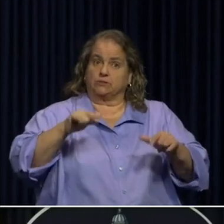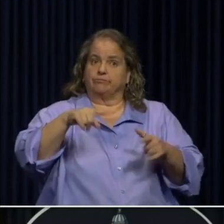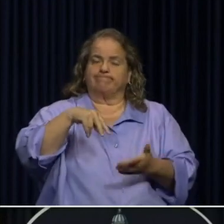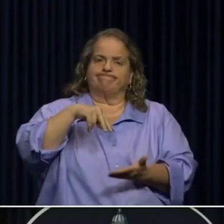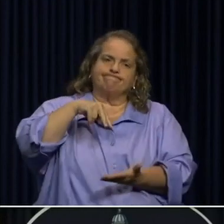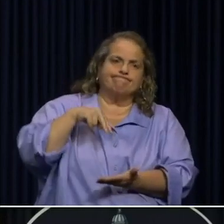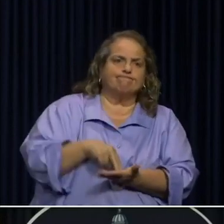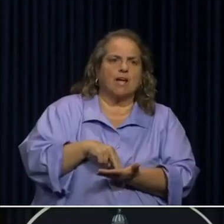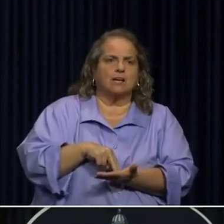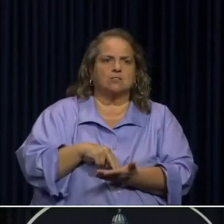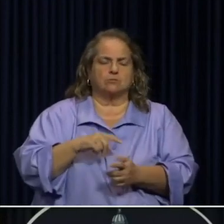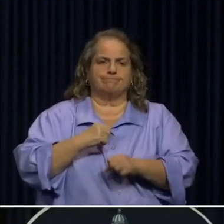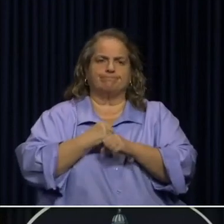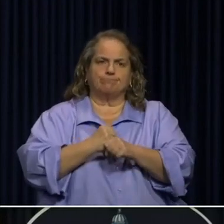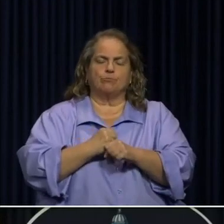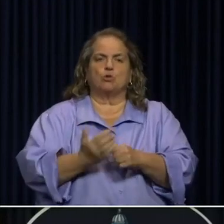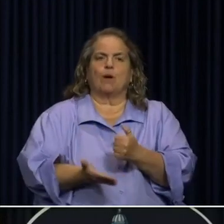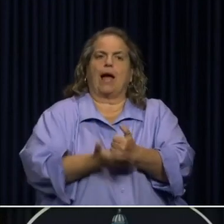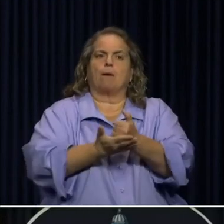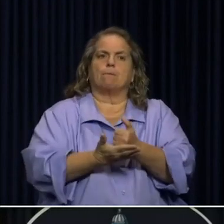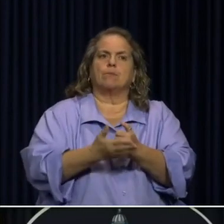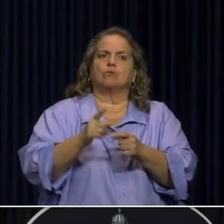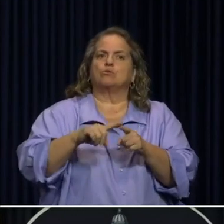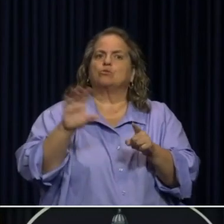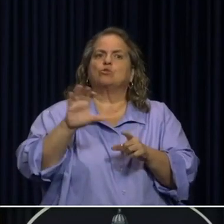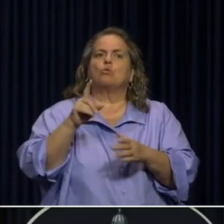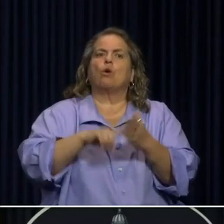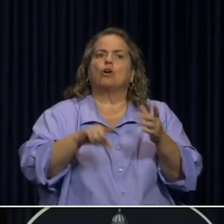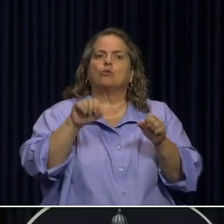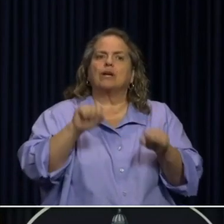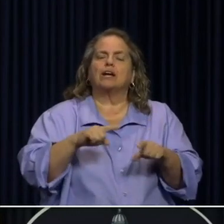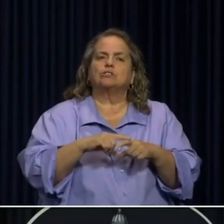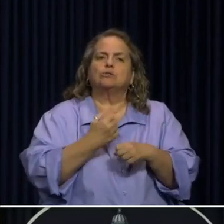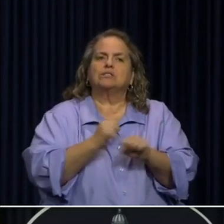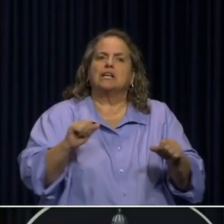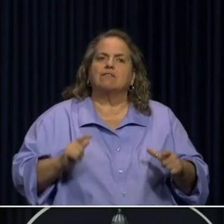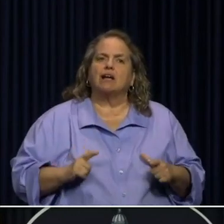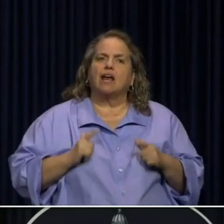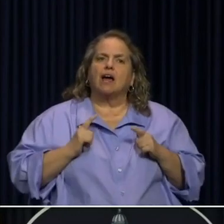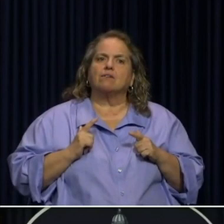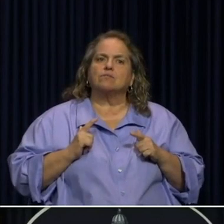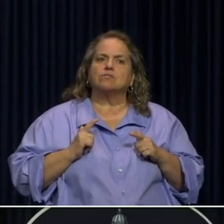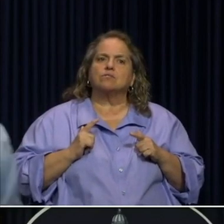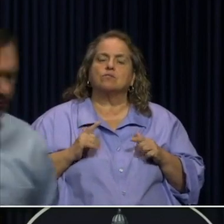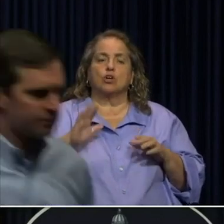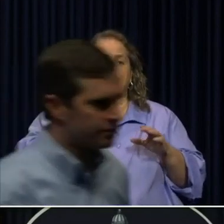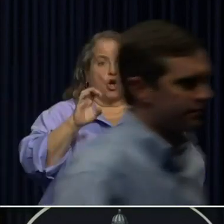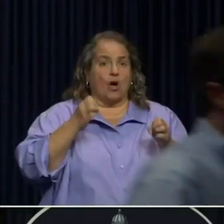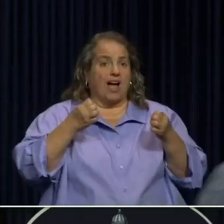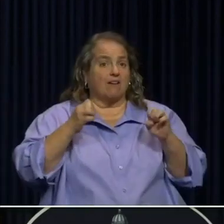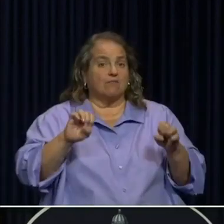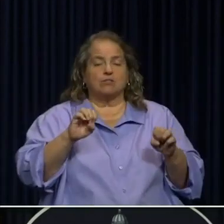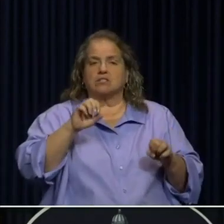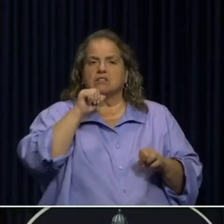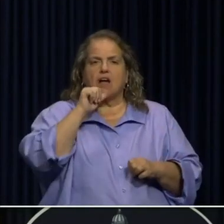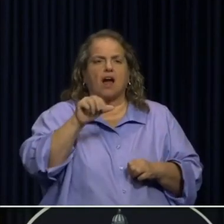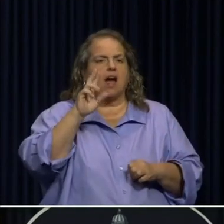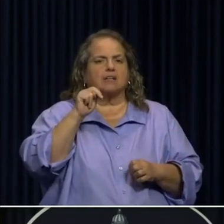lines, ready to do whatever it takes to save lives. Your efforts are not going